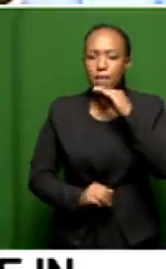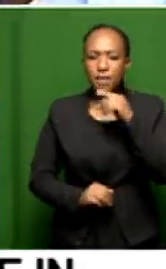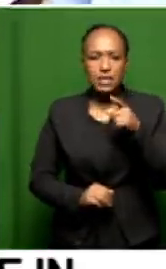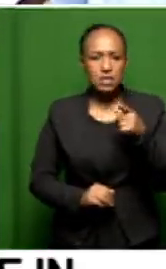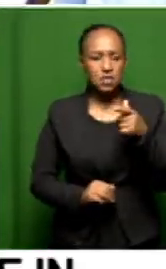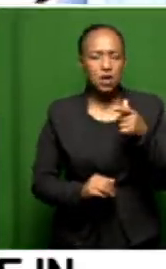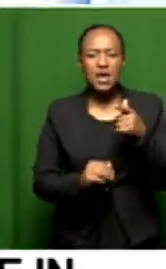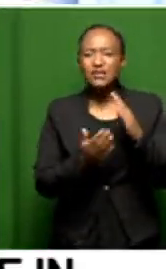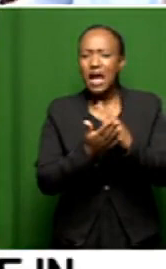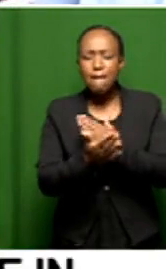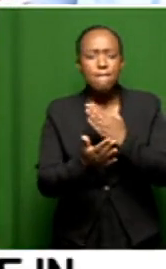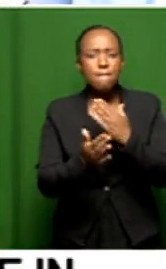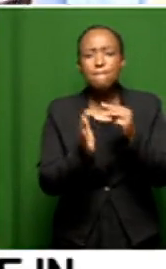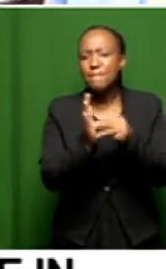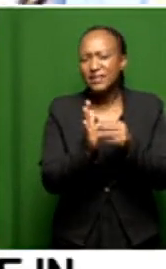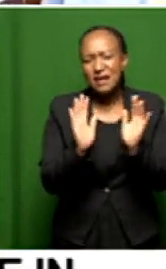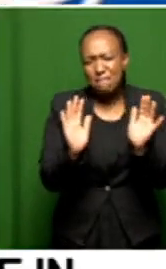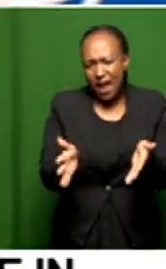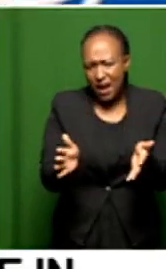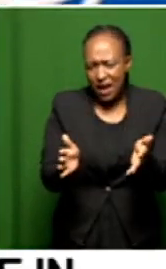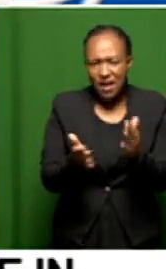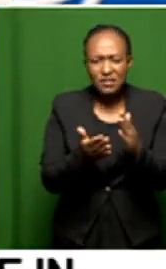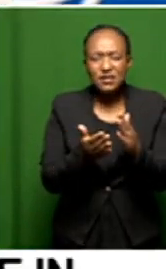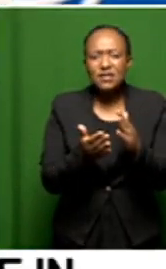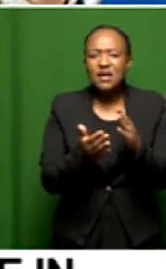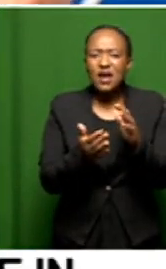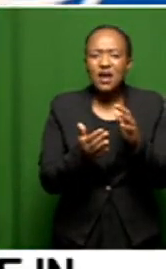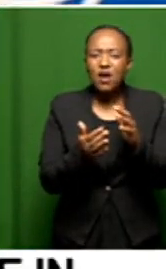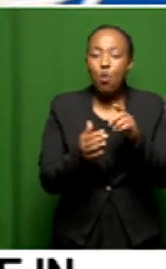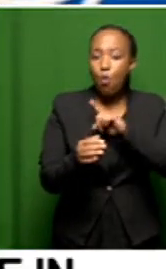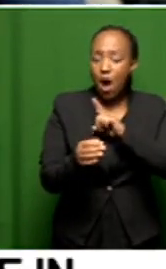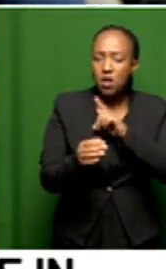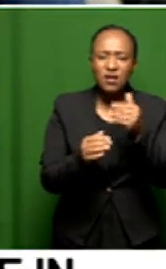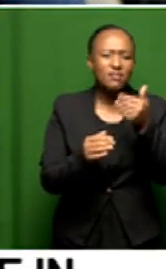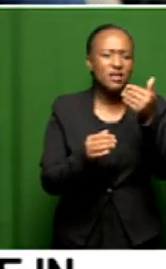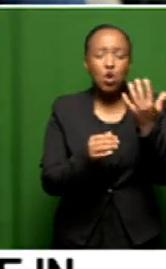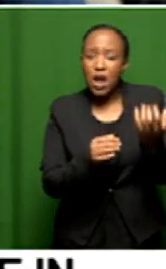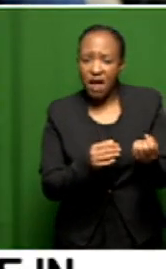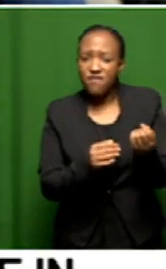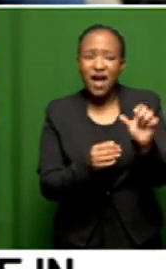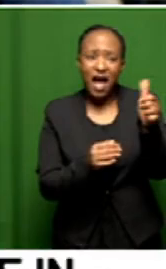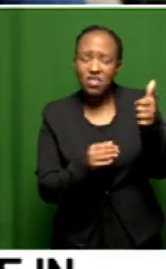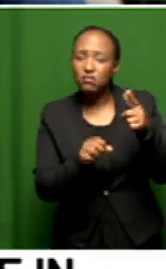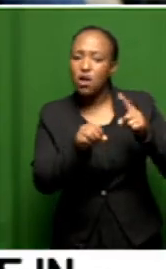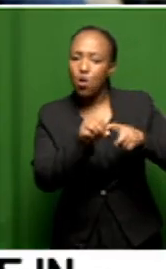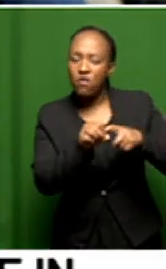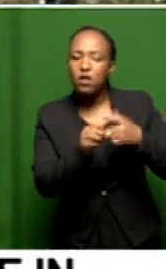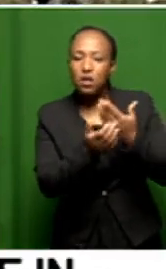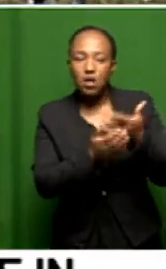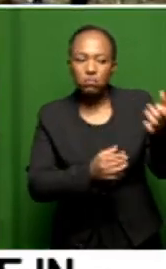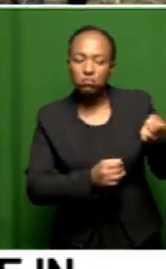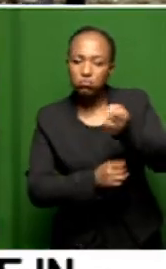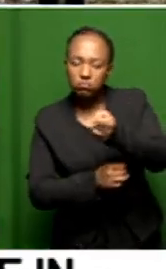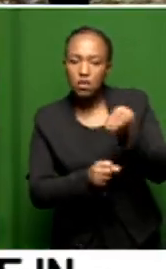a post-matric qualification. So those that do not have a post-matric qualification would probably be absorbed in your